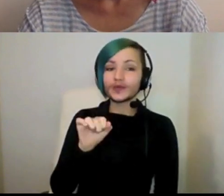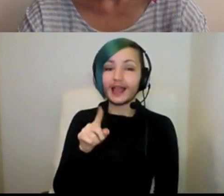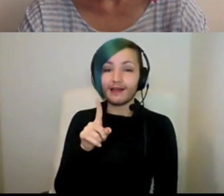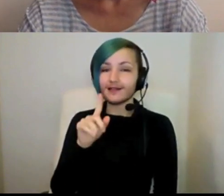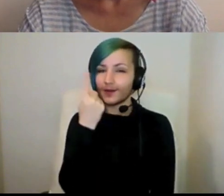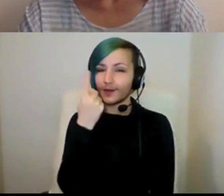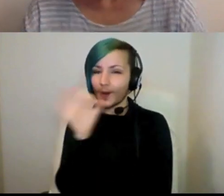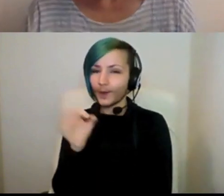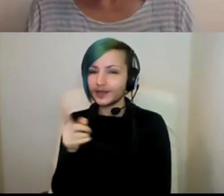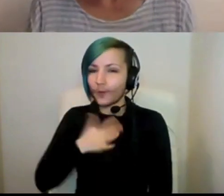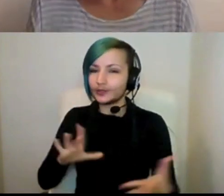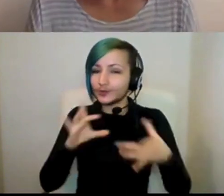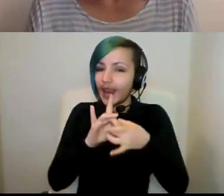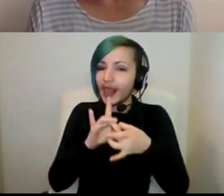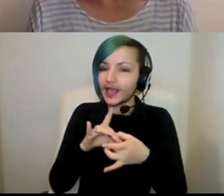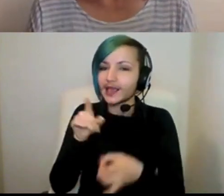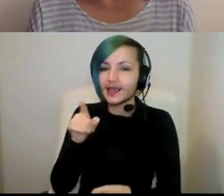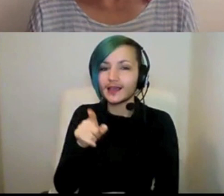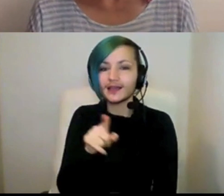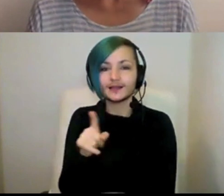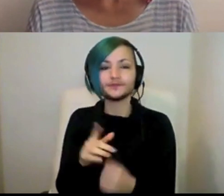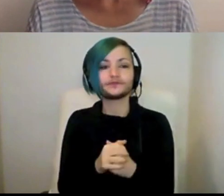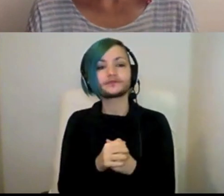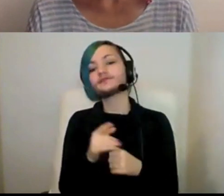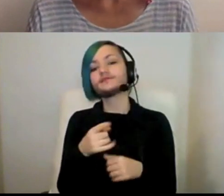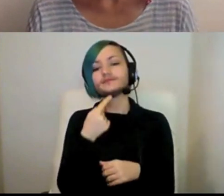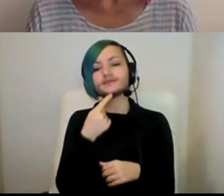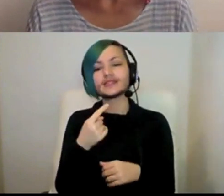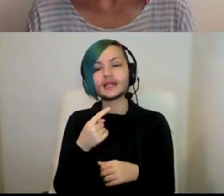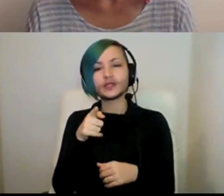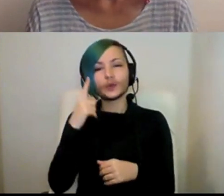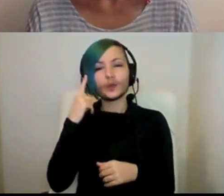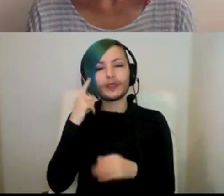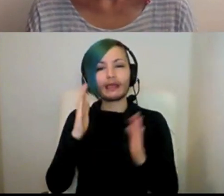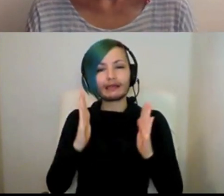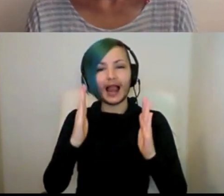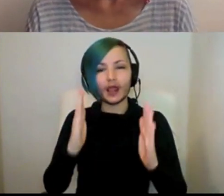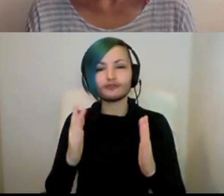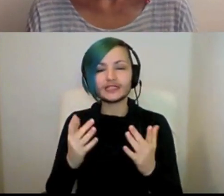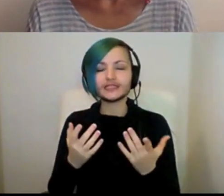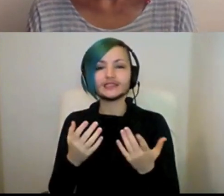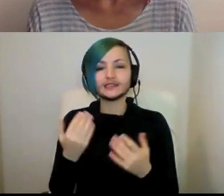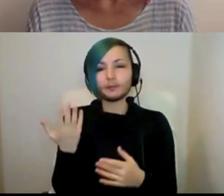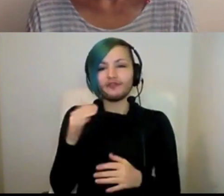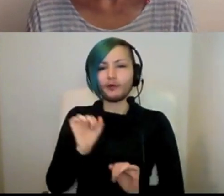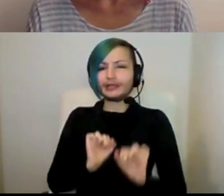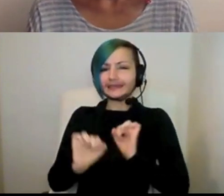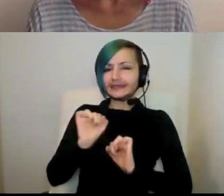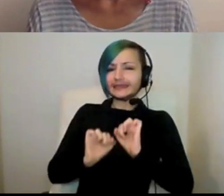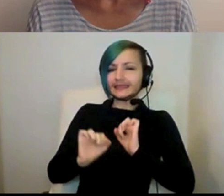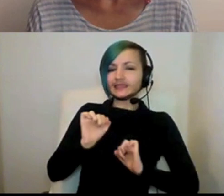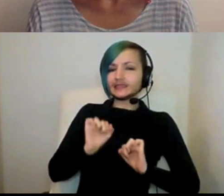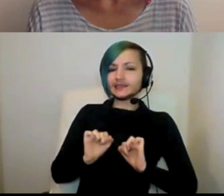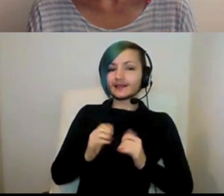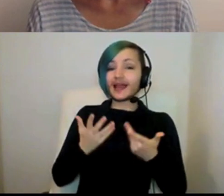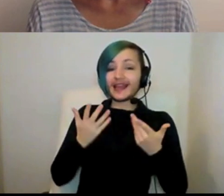the questions that came up in the chat about, do you think galleries are becoming less resistant to people who need support or thrive